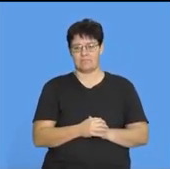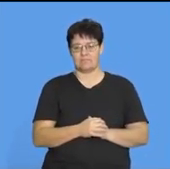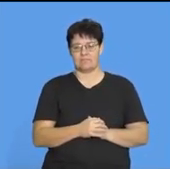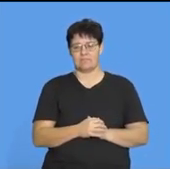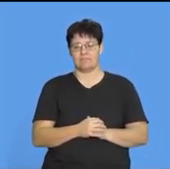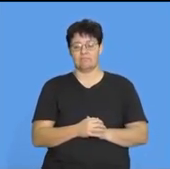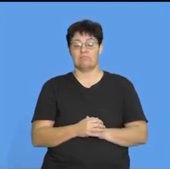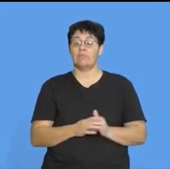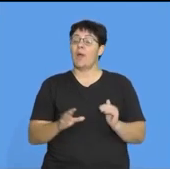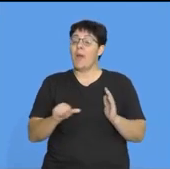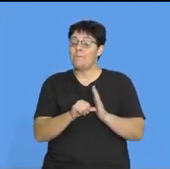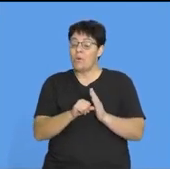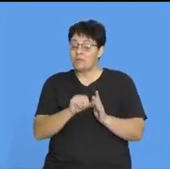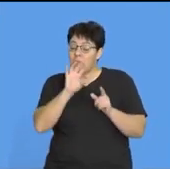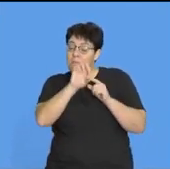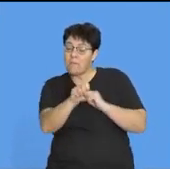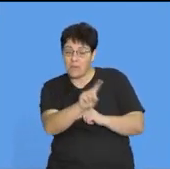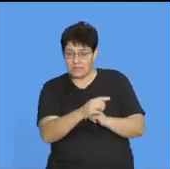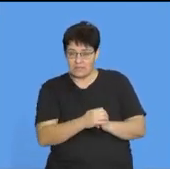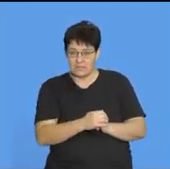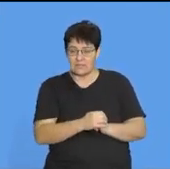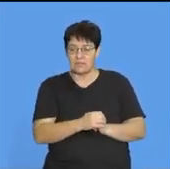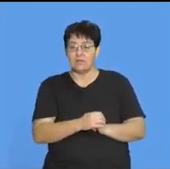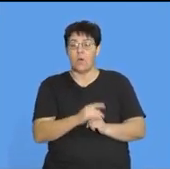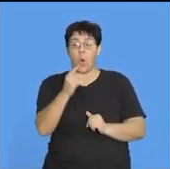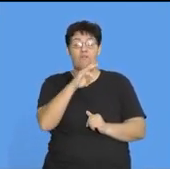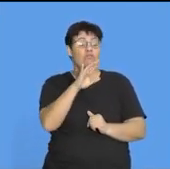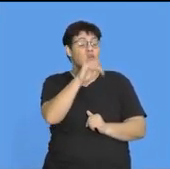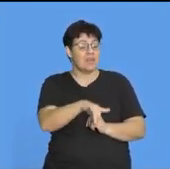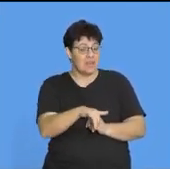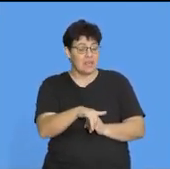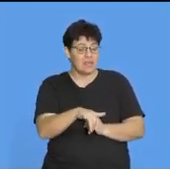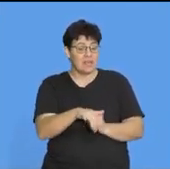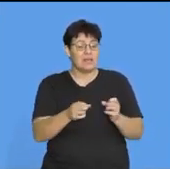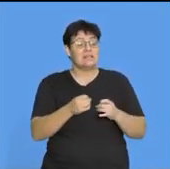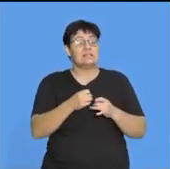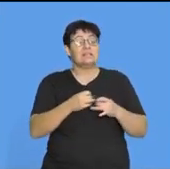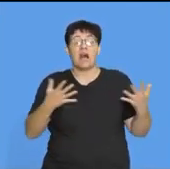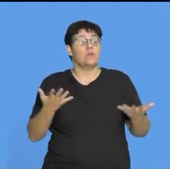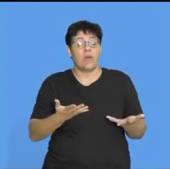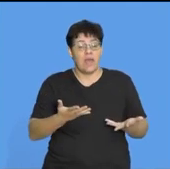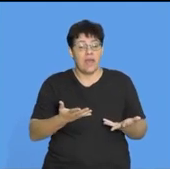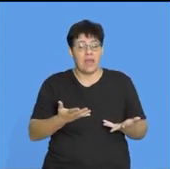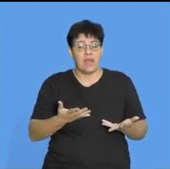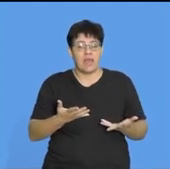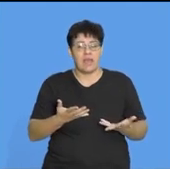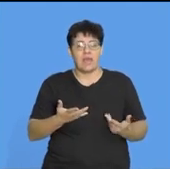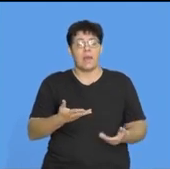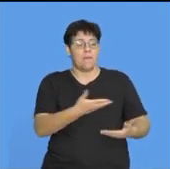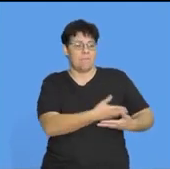What's important to recognize is that the events in the ovary starts at the birth of a female